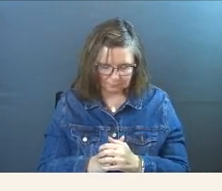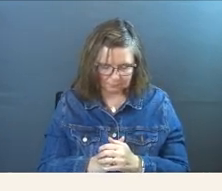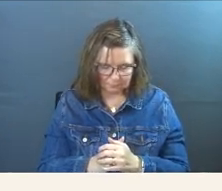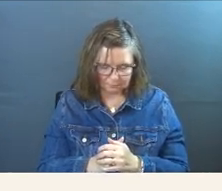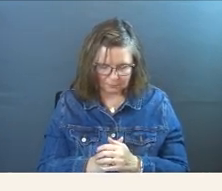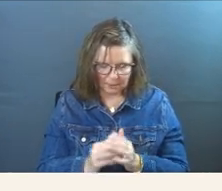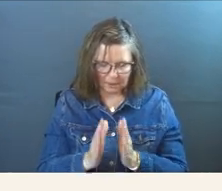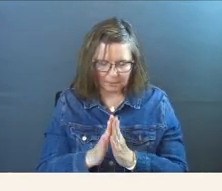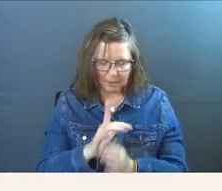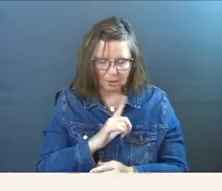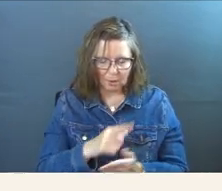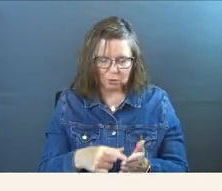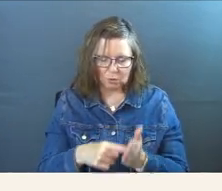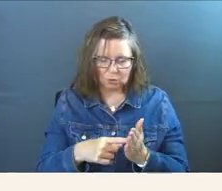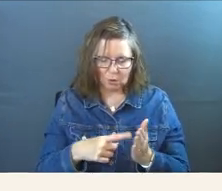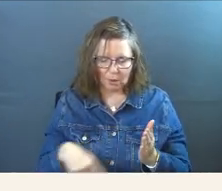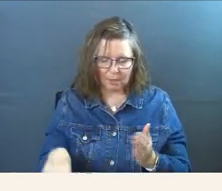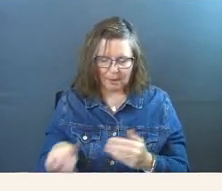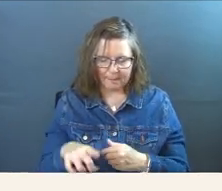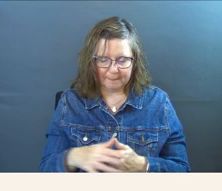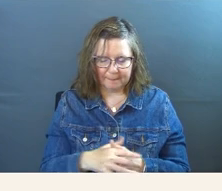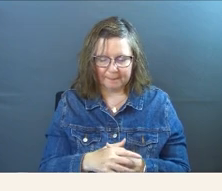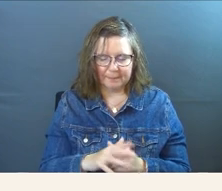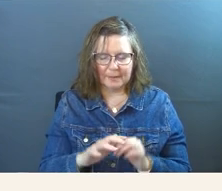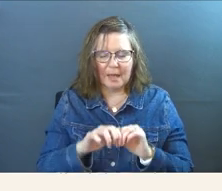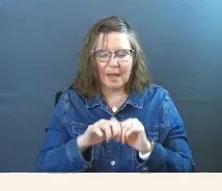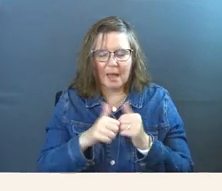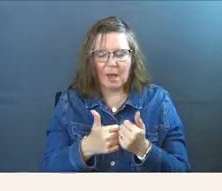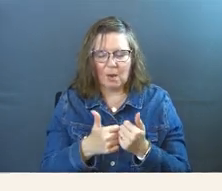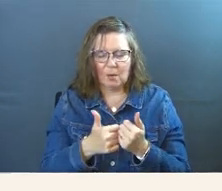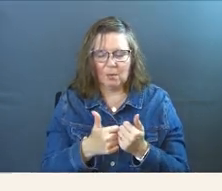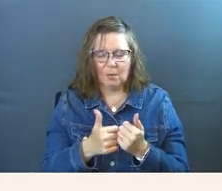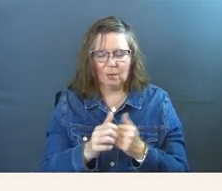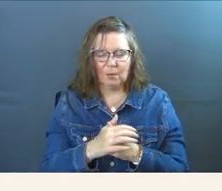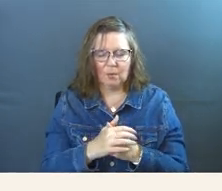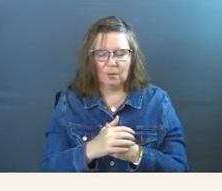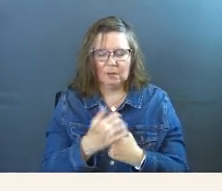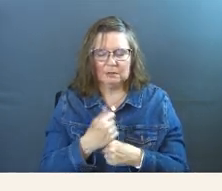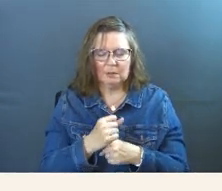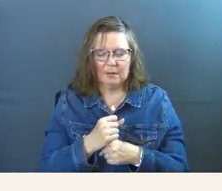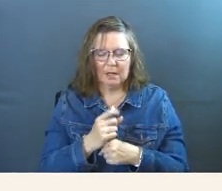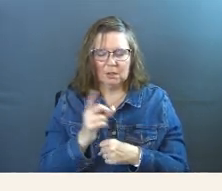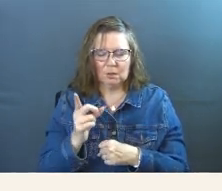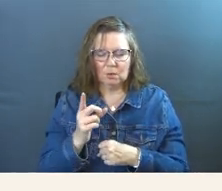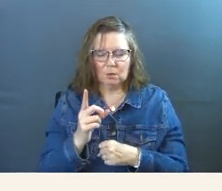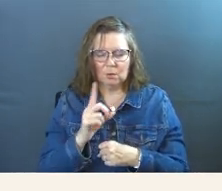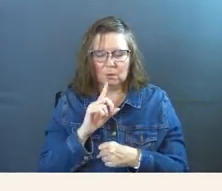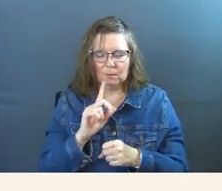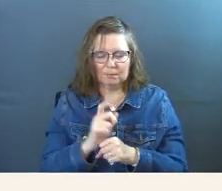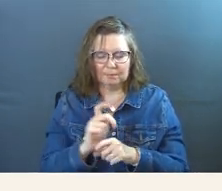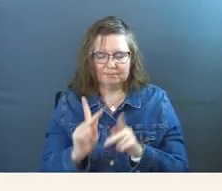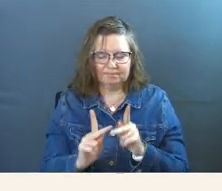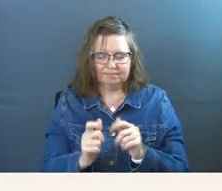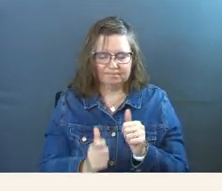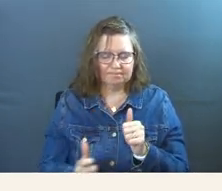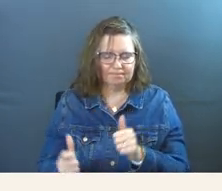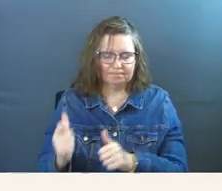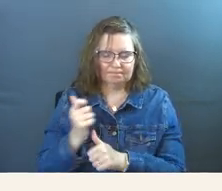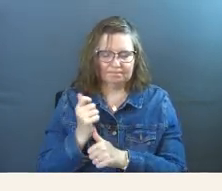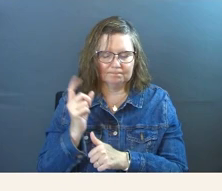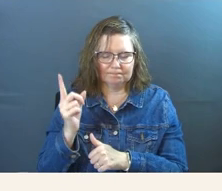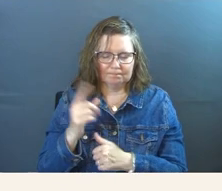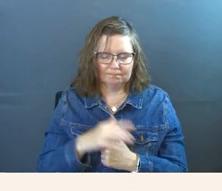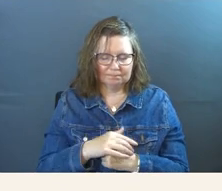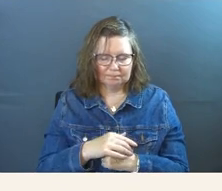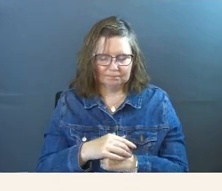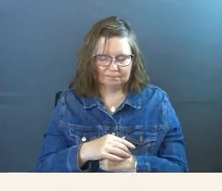And I pray, Lord, that you would show them how to make you their ultimate joy, how